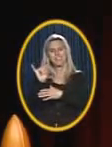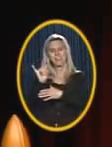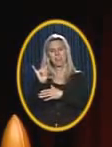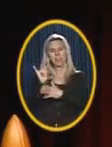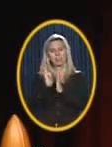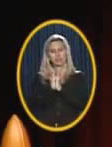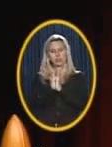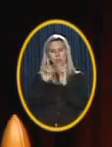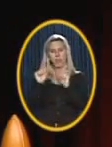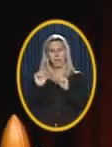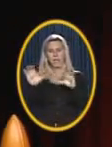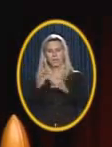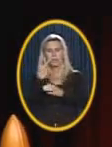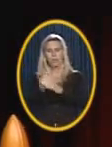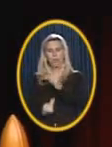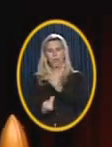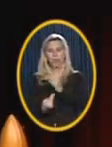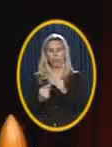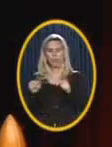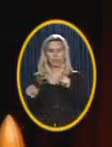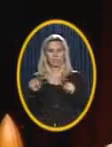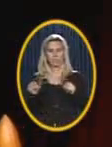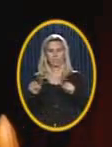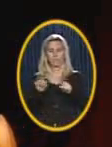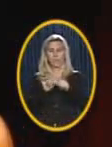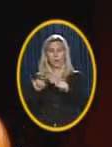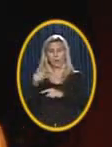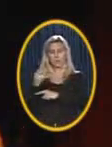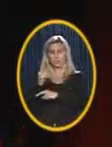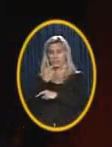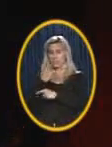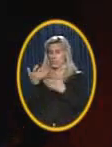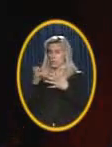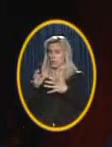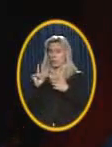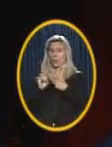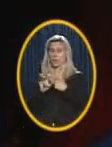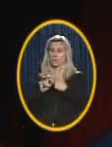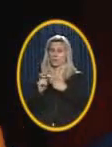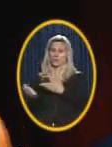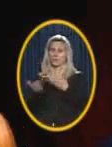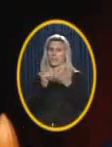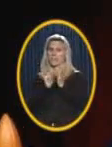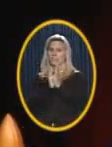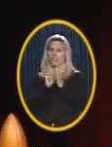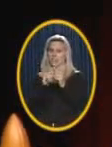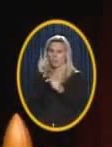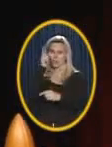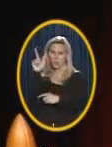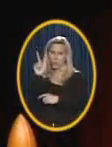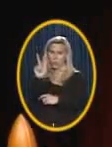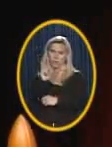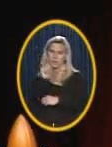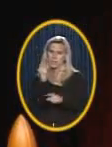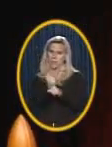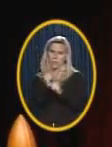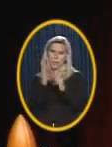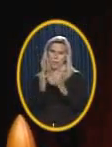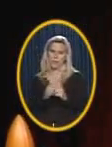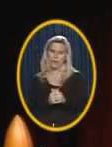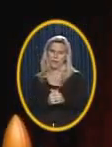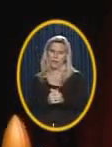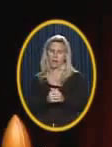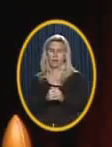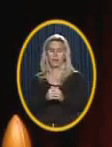shuttle. But as John said, you don't want to take the shuttle going to the moon. That's just not the right way to do it. And all